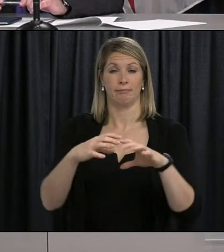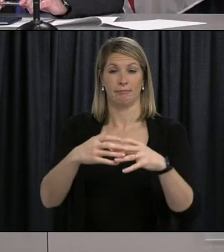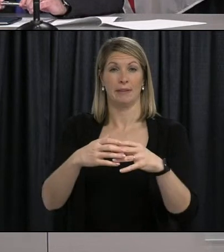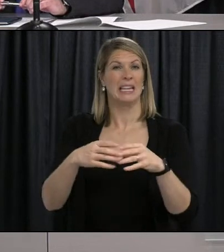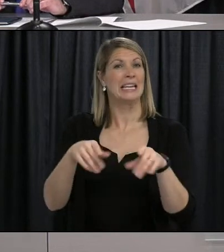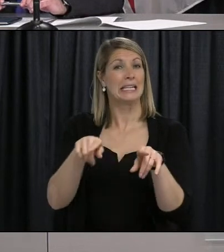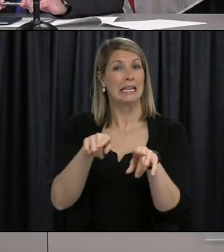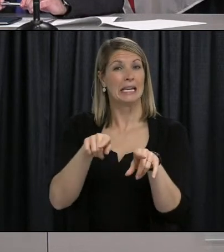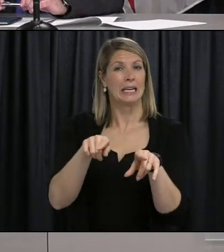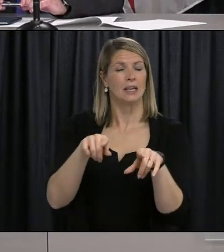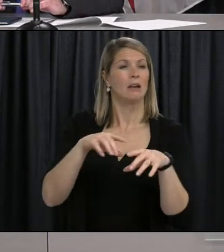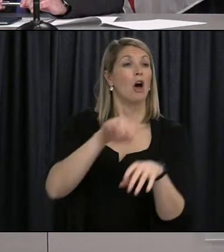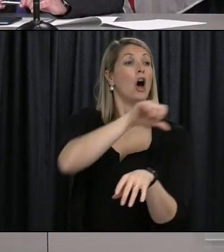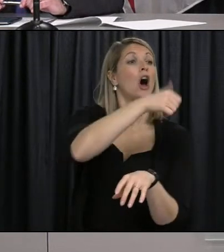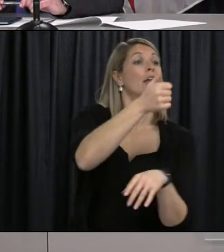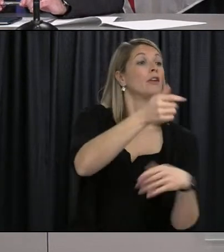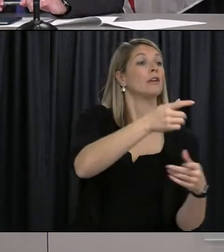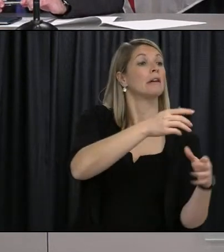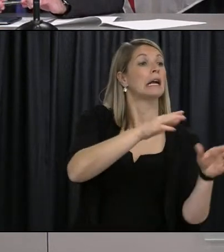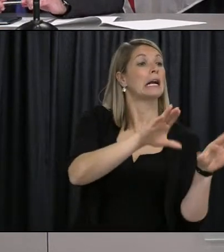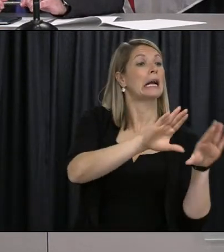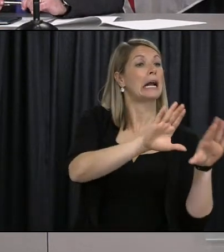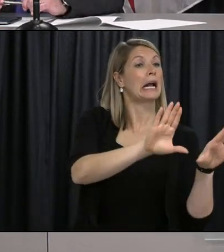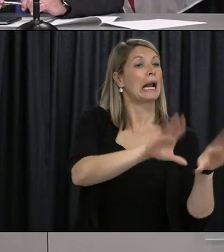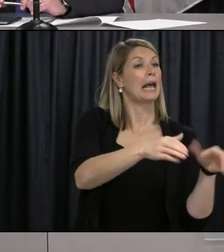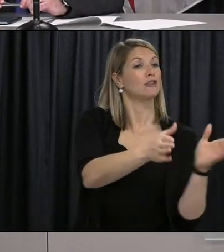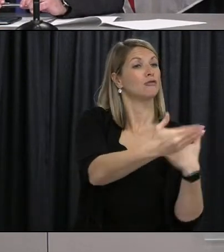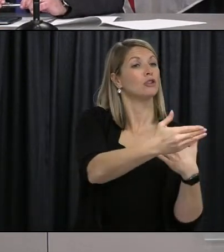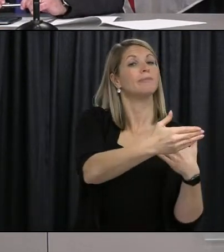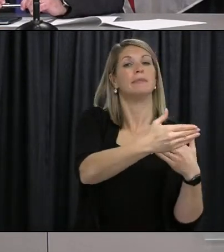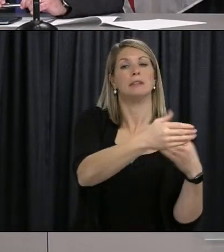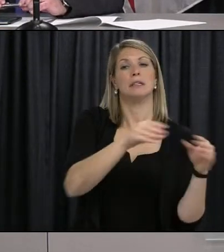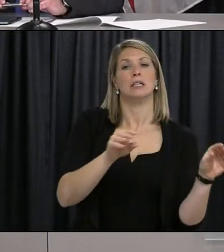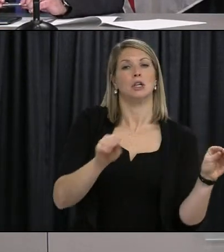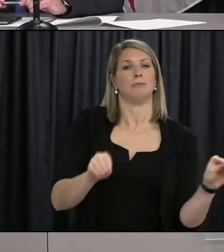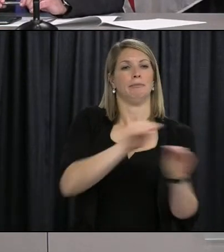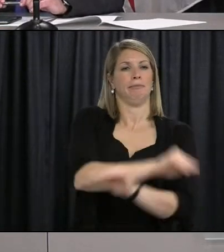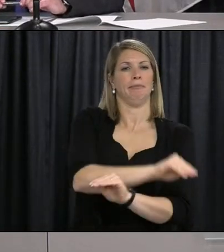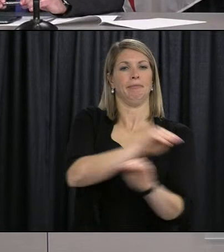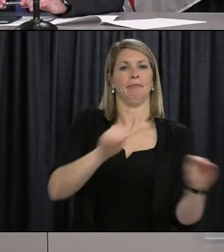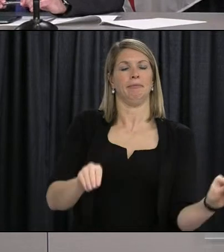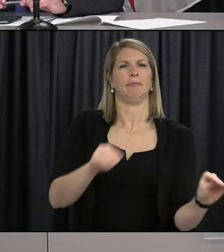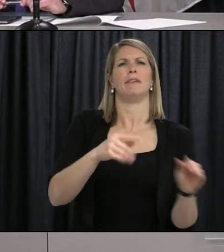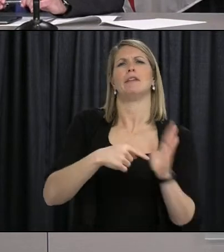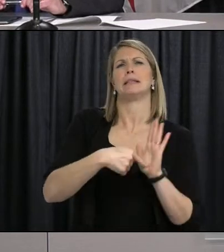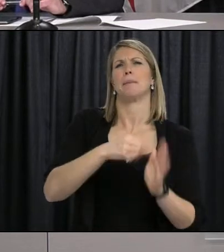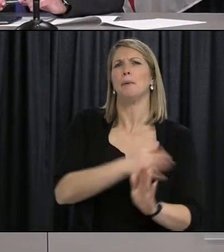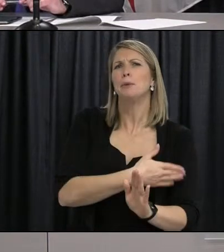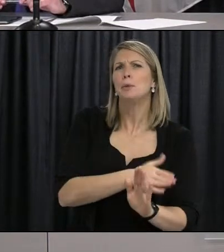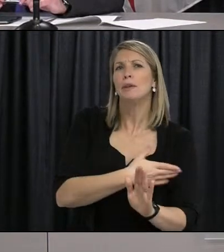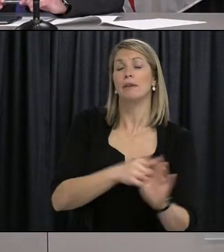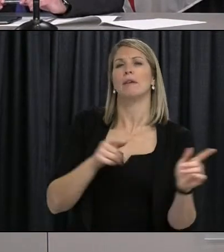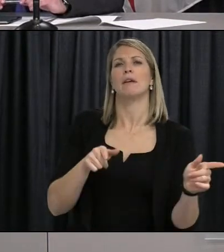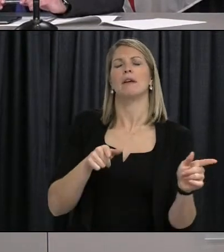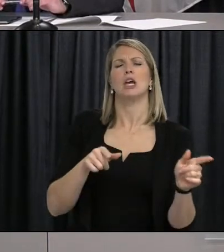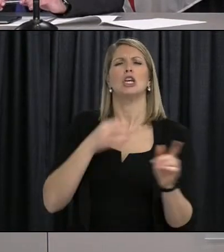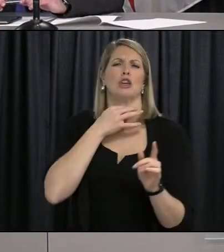children from a different cohort uses it. So how does it work for contact tracing then in this